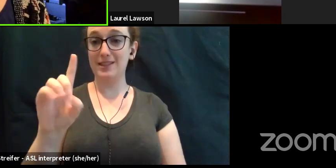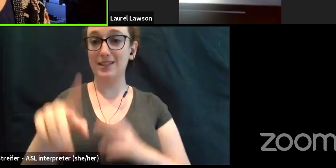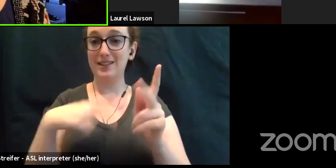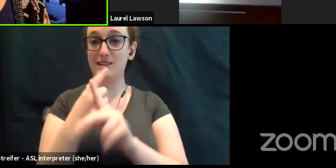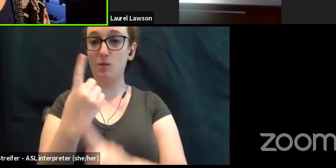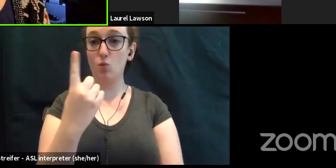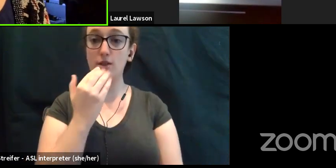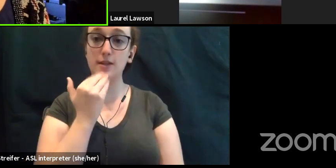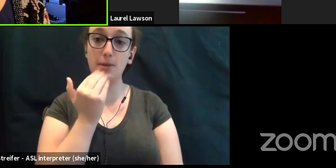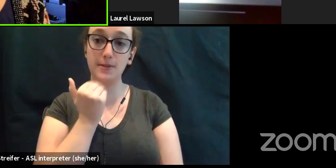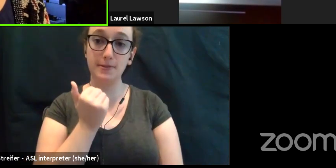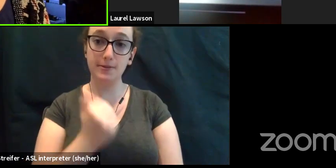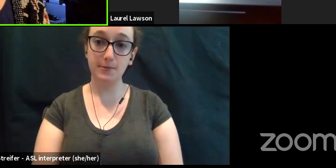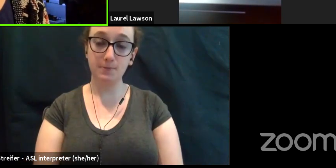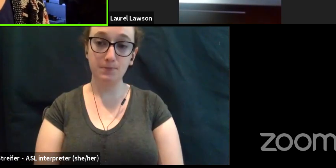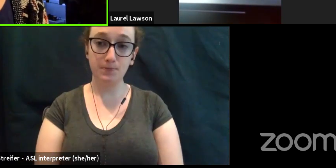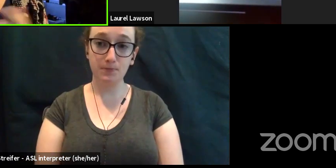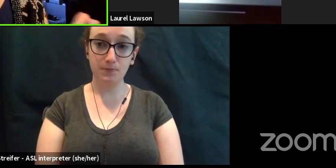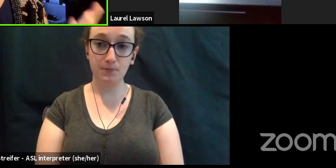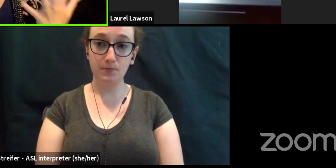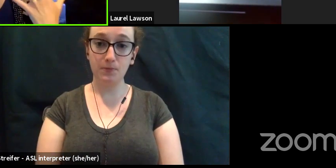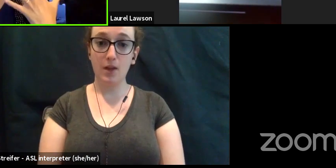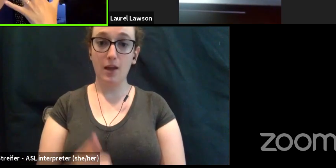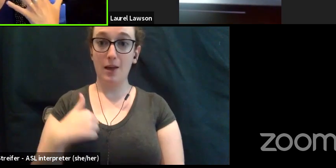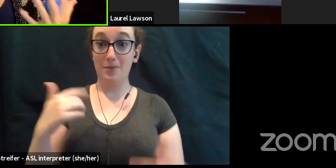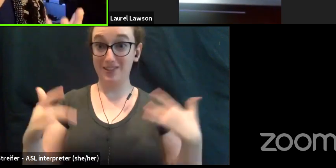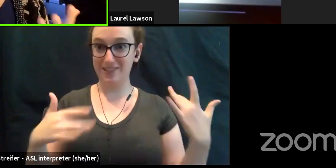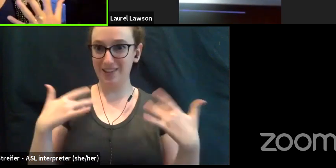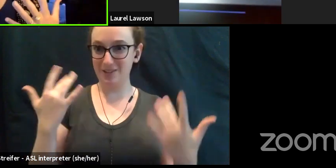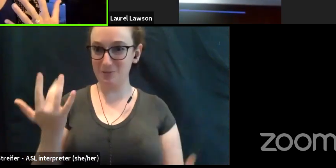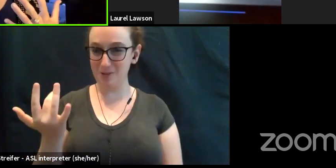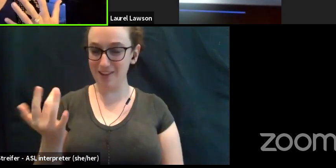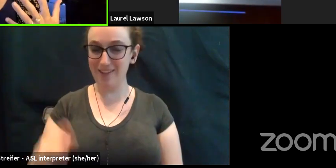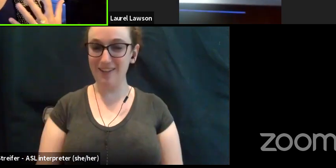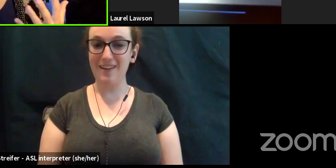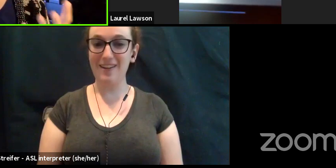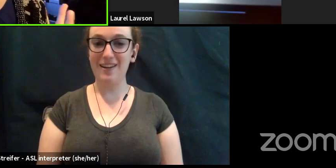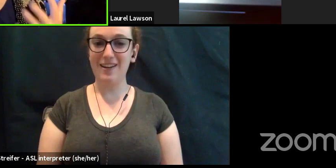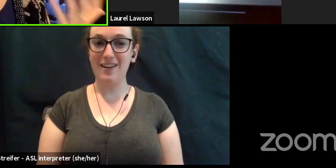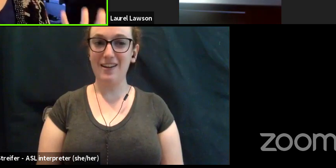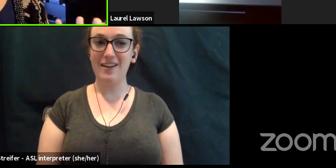so I'm excited because we're...